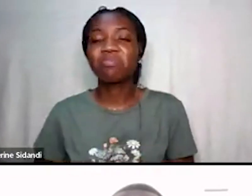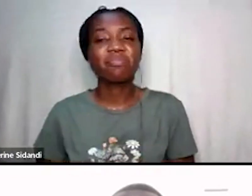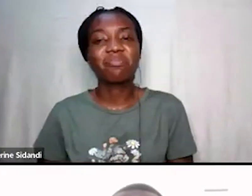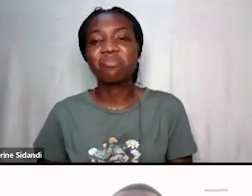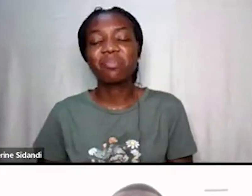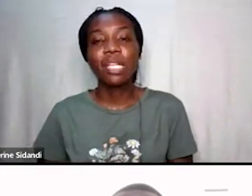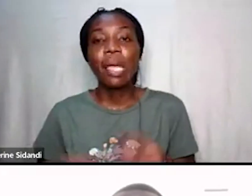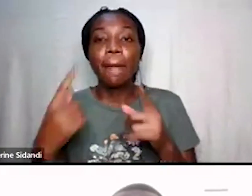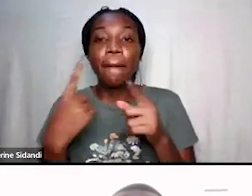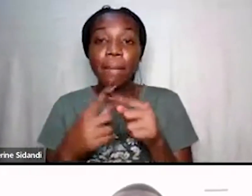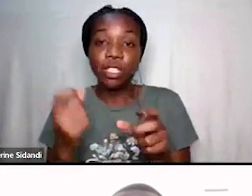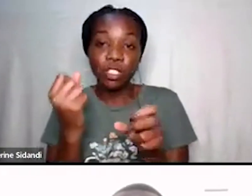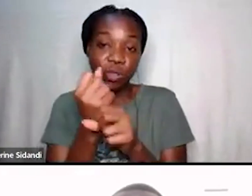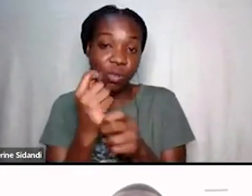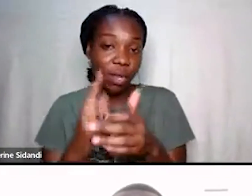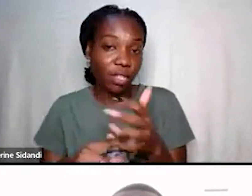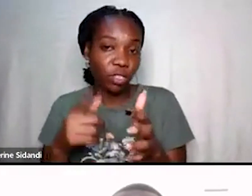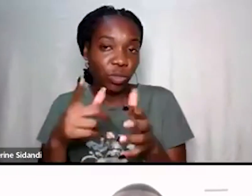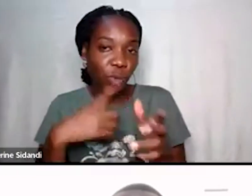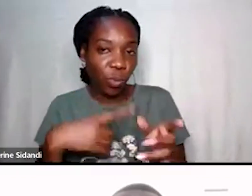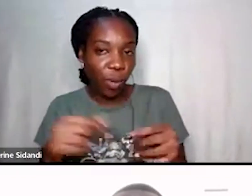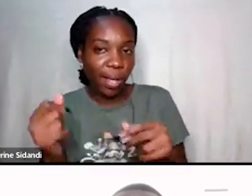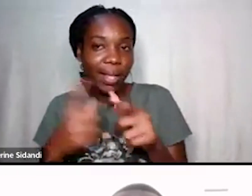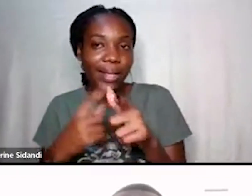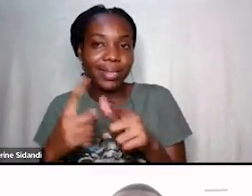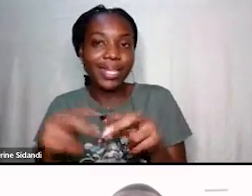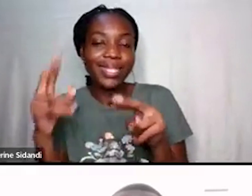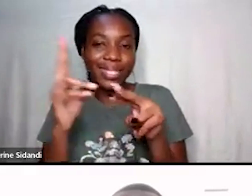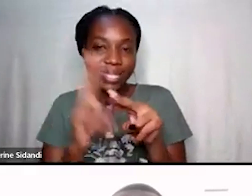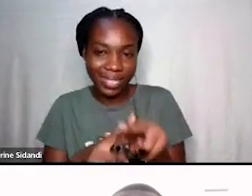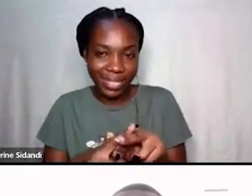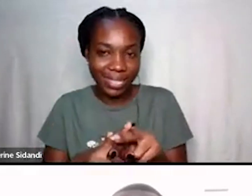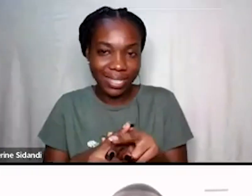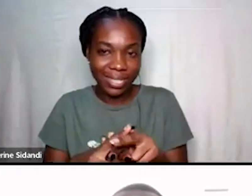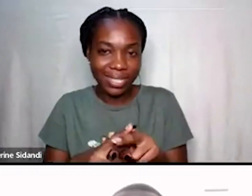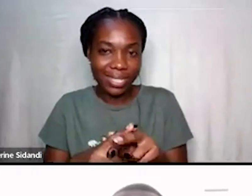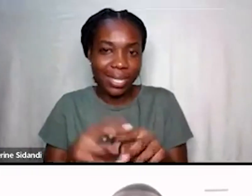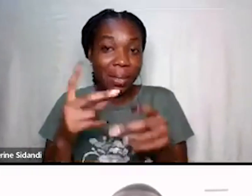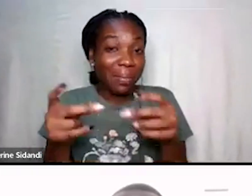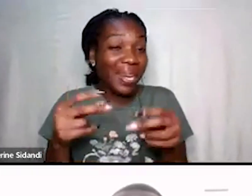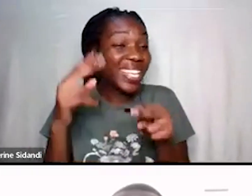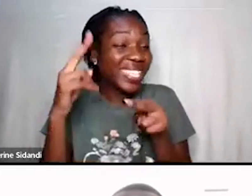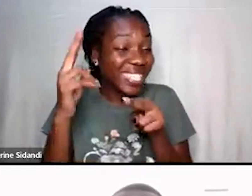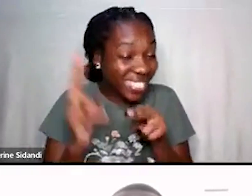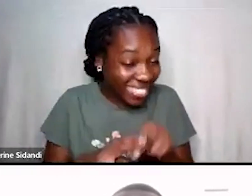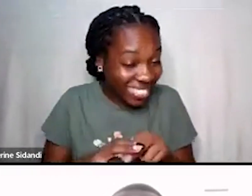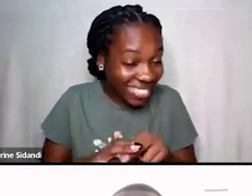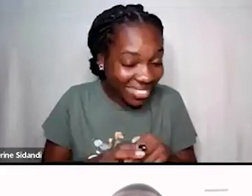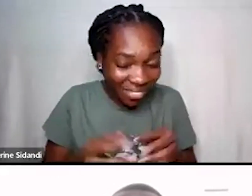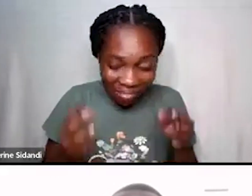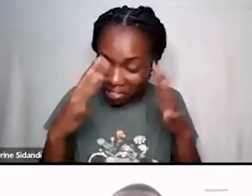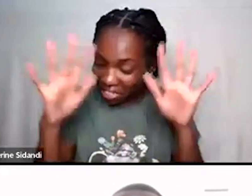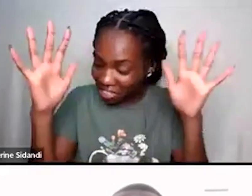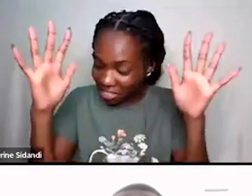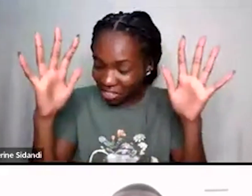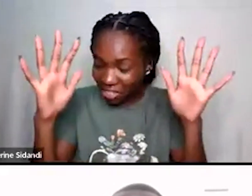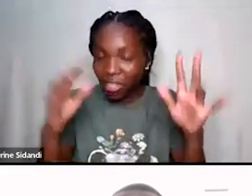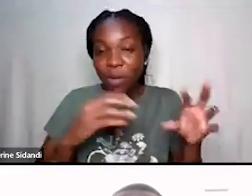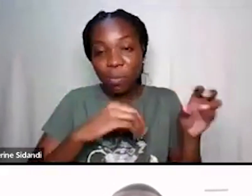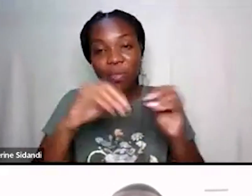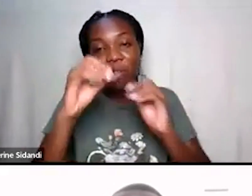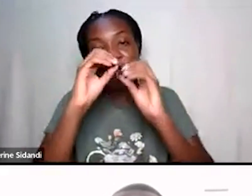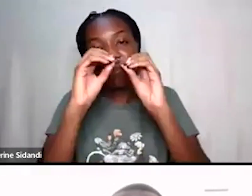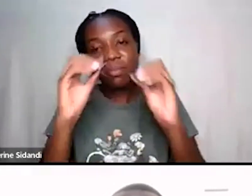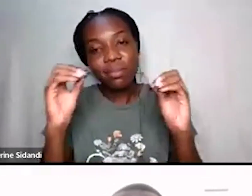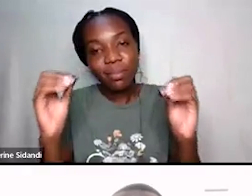they do is they sit. Where they go and sit, they will not leave that place. But they are so keen. Introvert, let